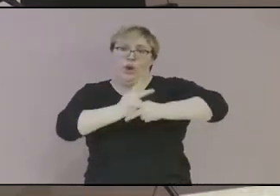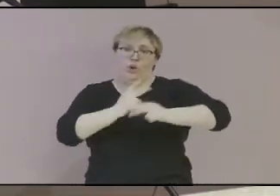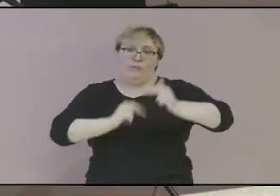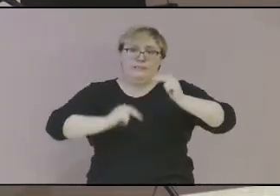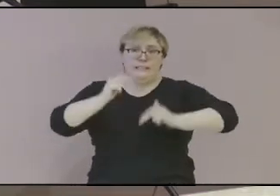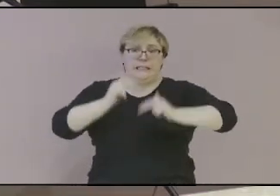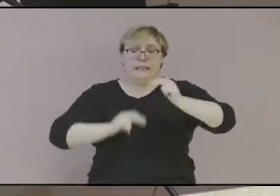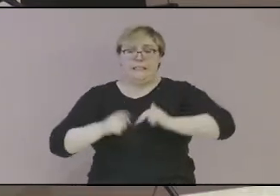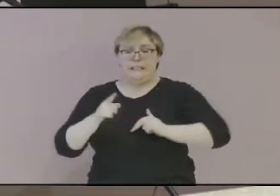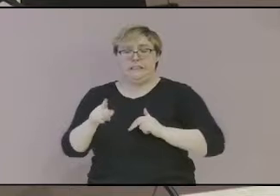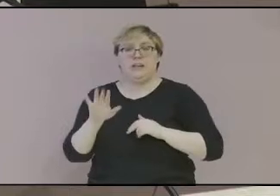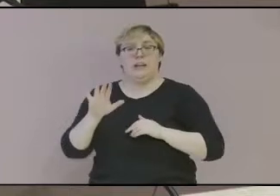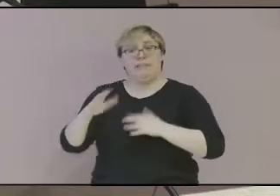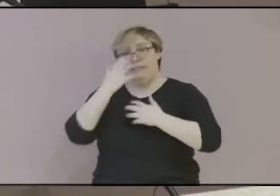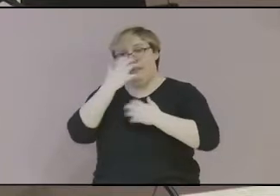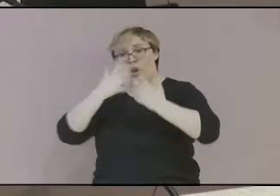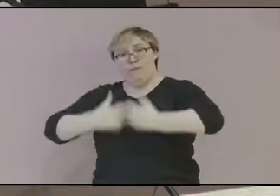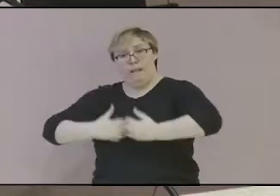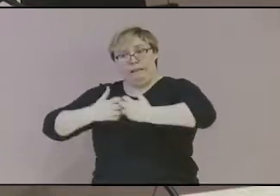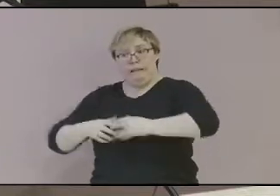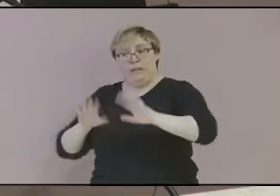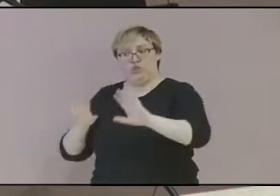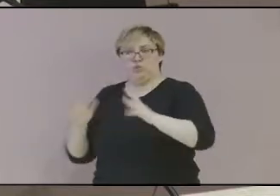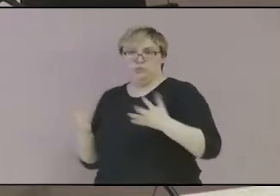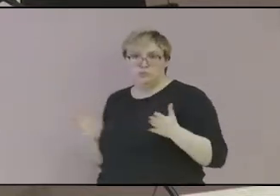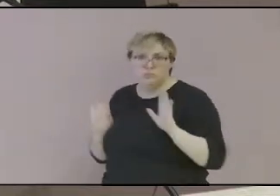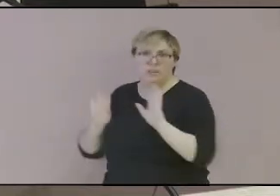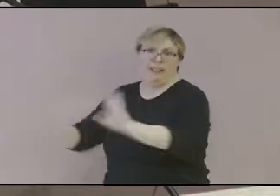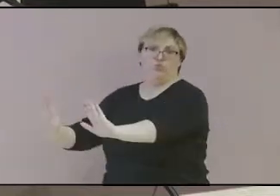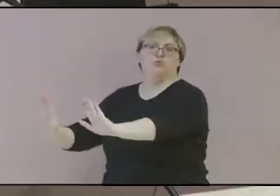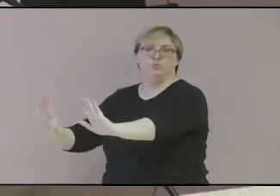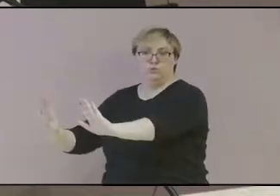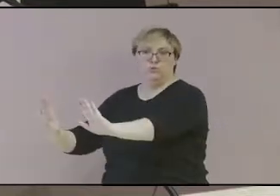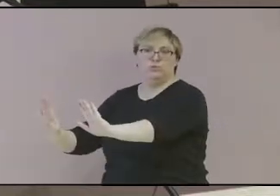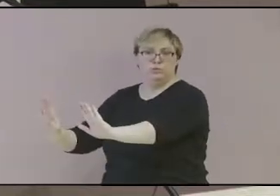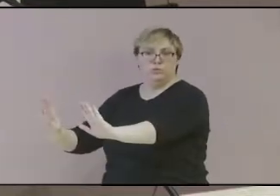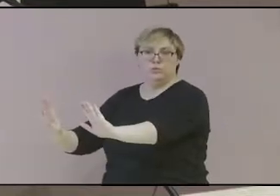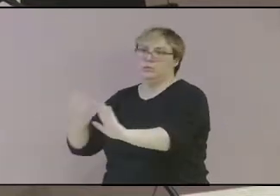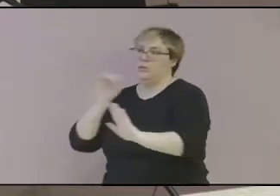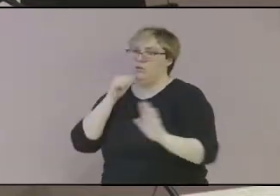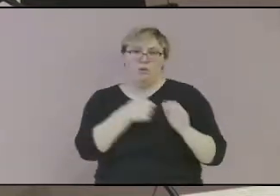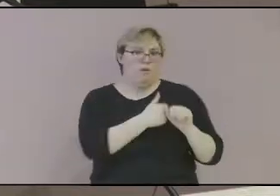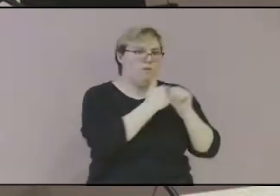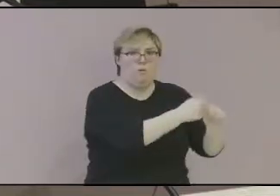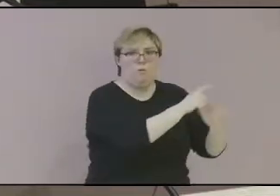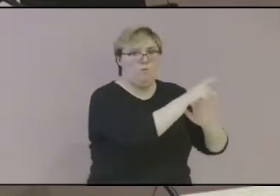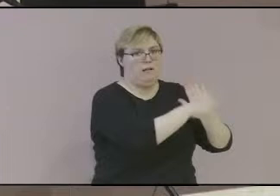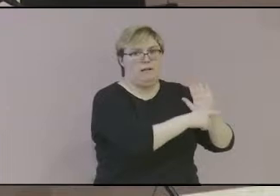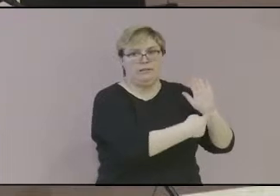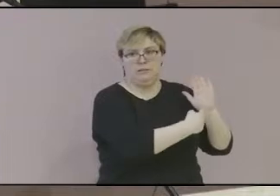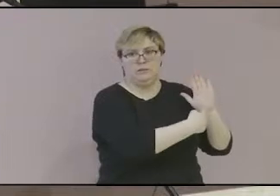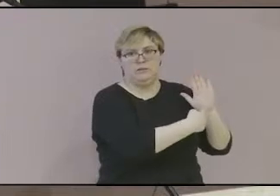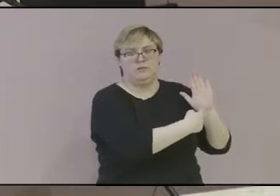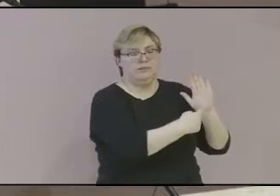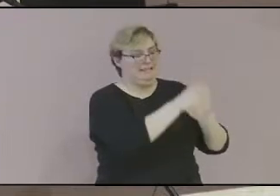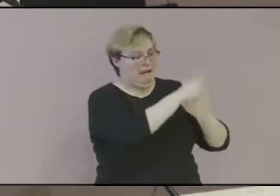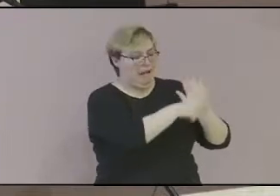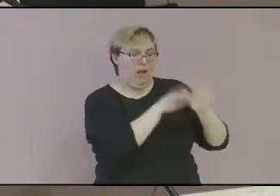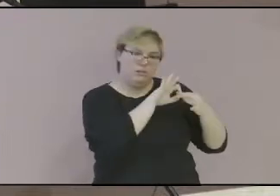misunderstood. But any ventilator user entering a hospital or other acute